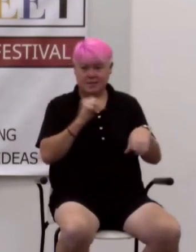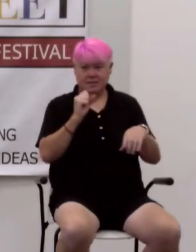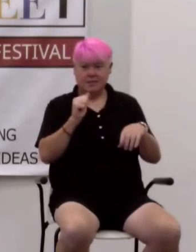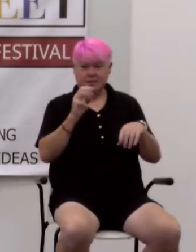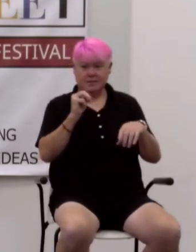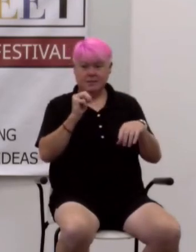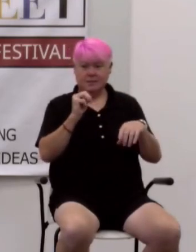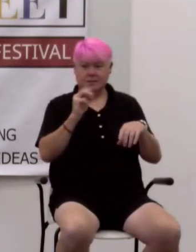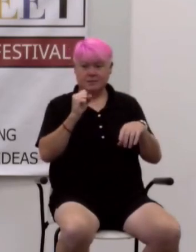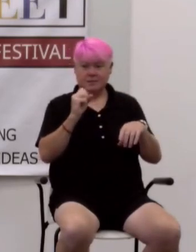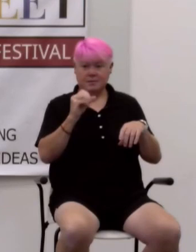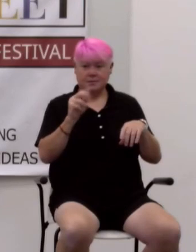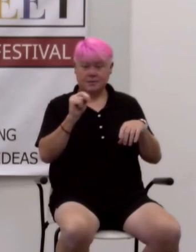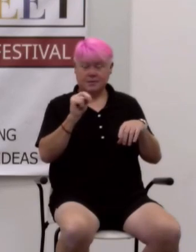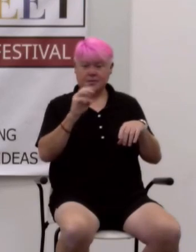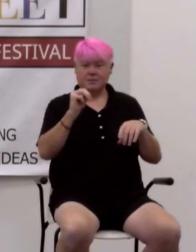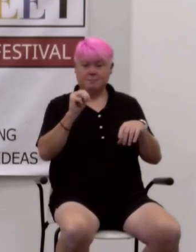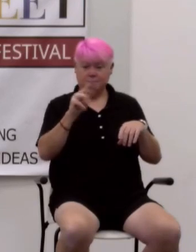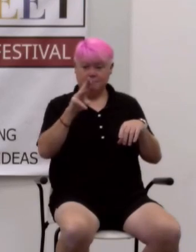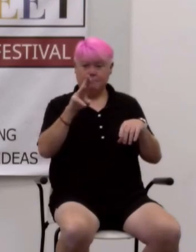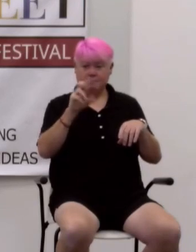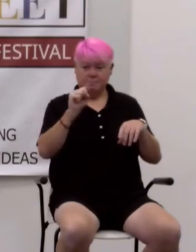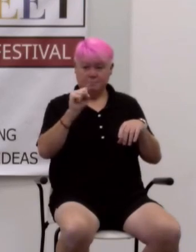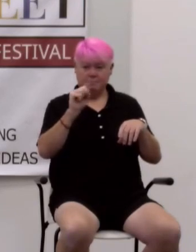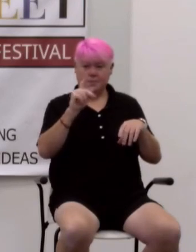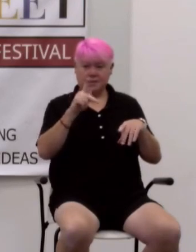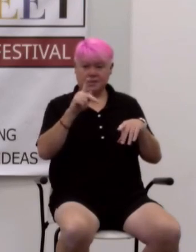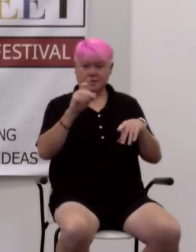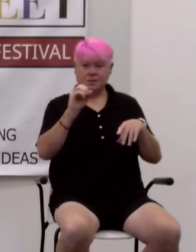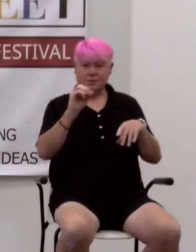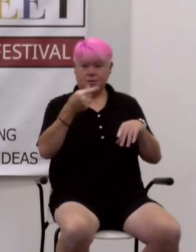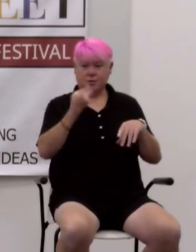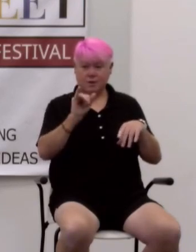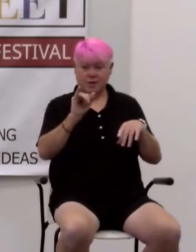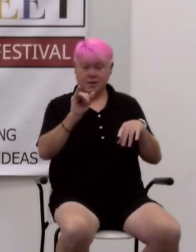is Muskogee. He's not